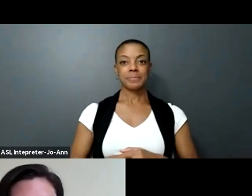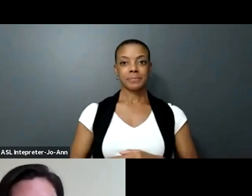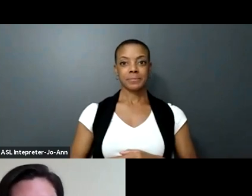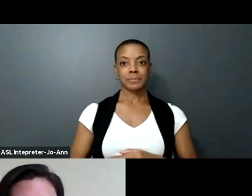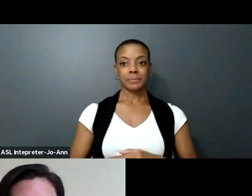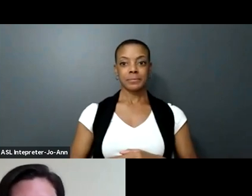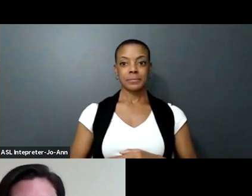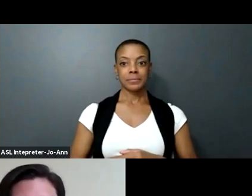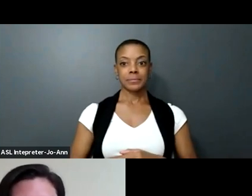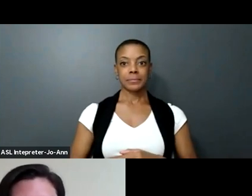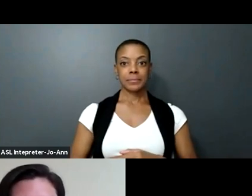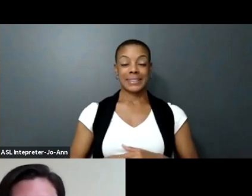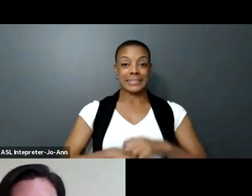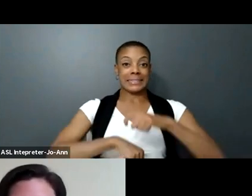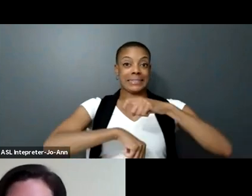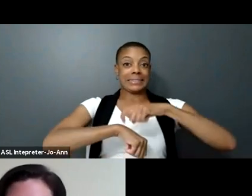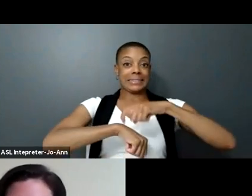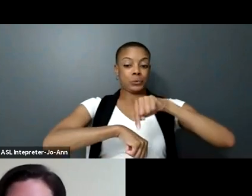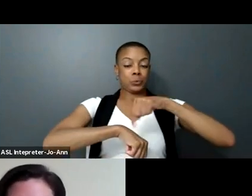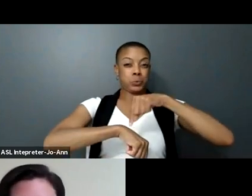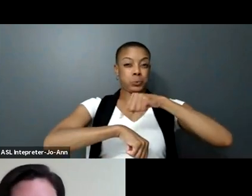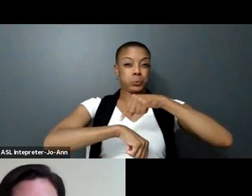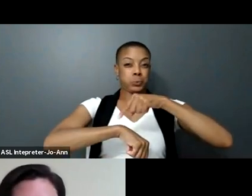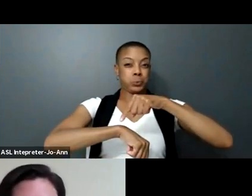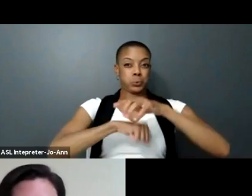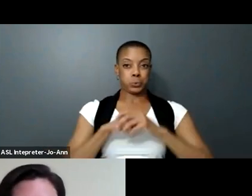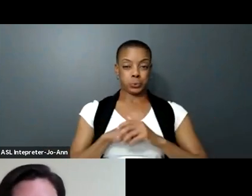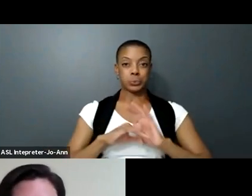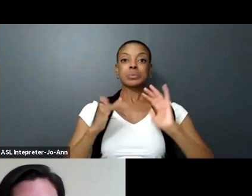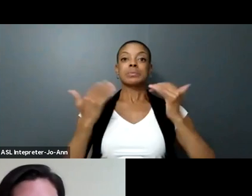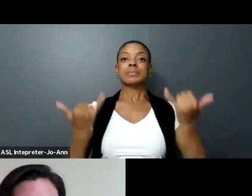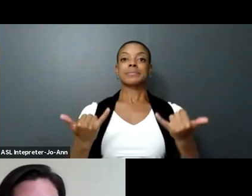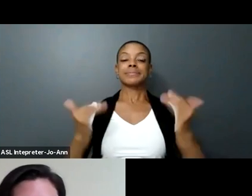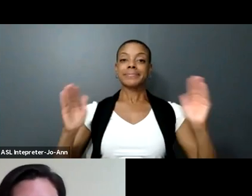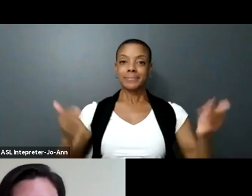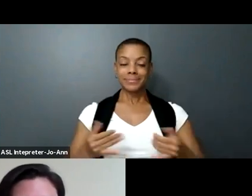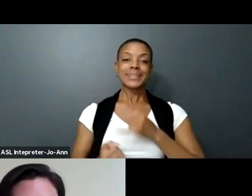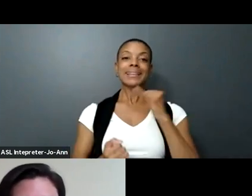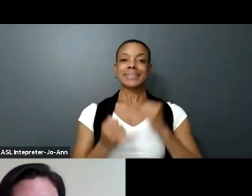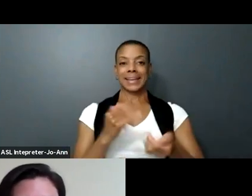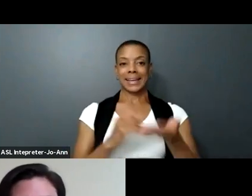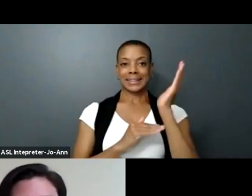So we're just running a little short on time. So I'm going to introduce our last speaker.